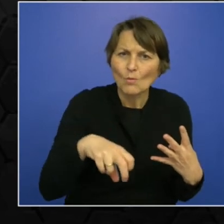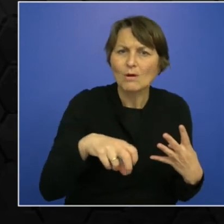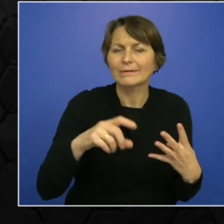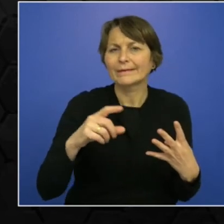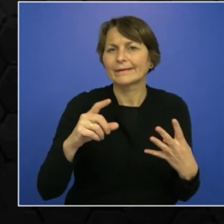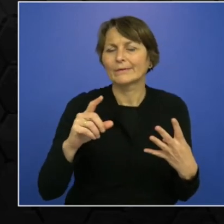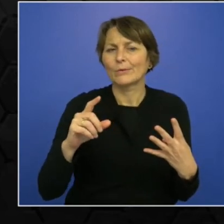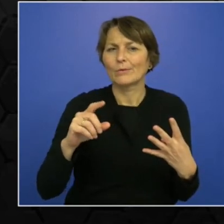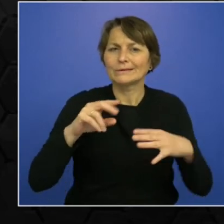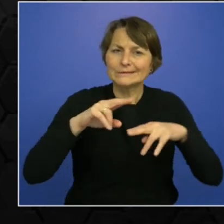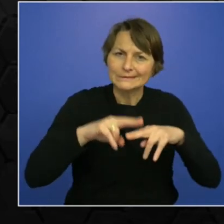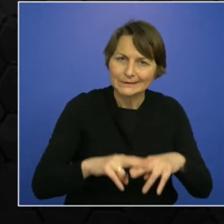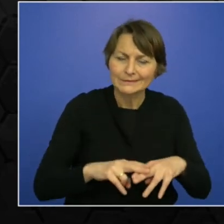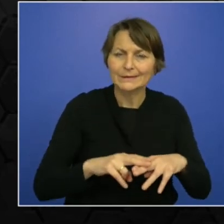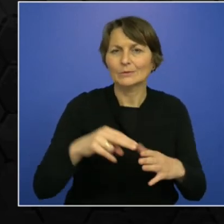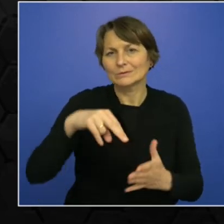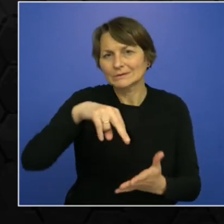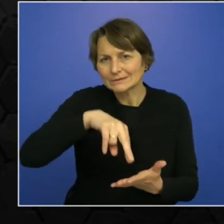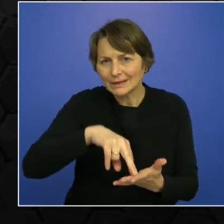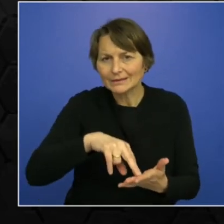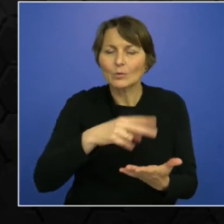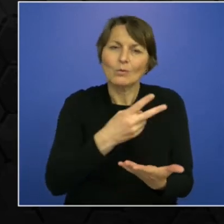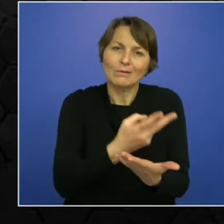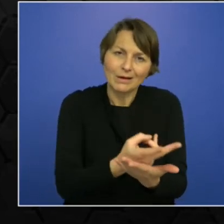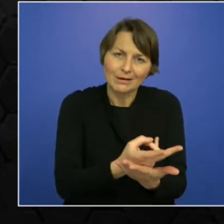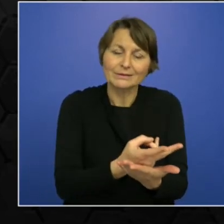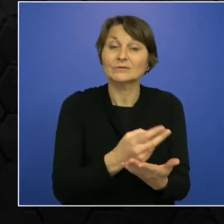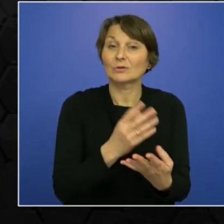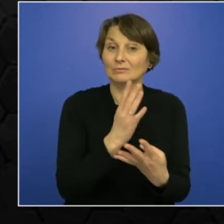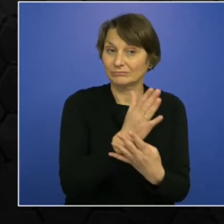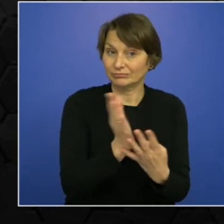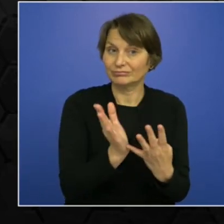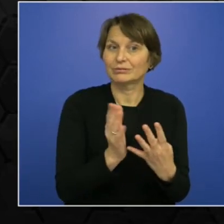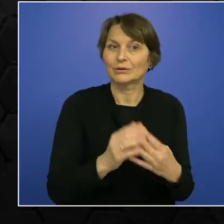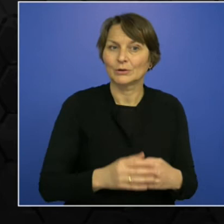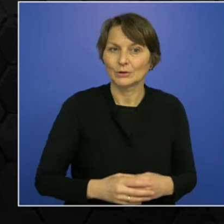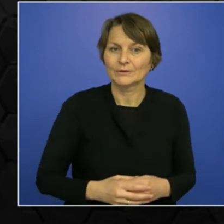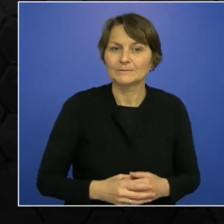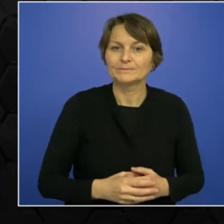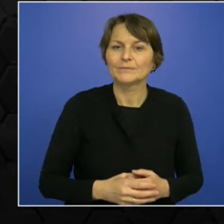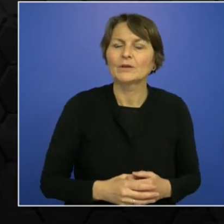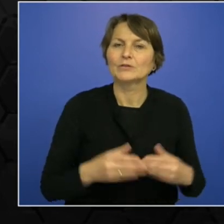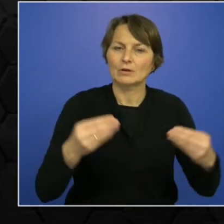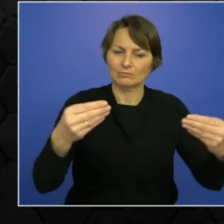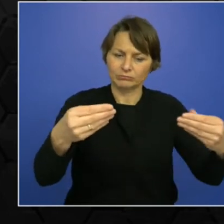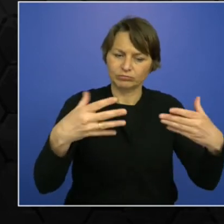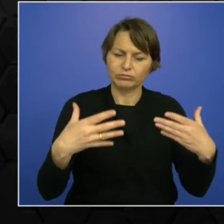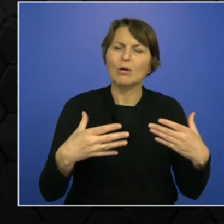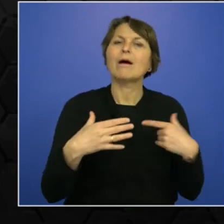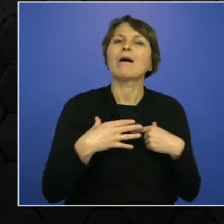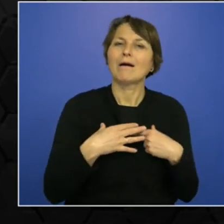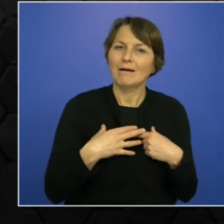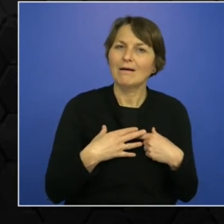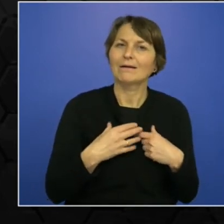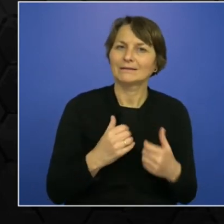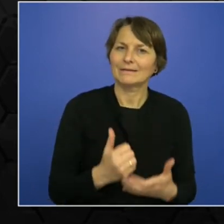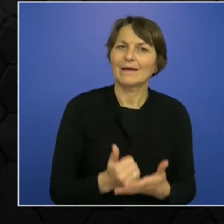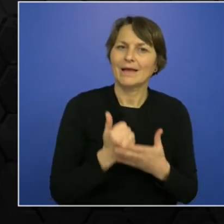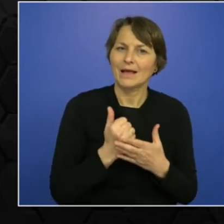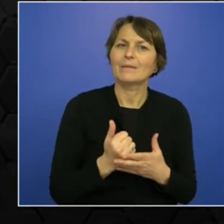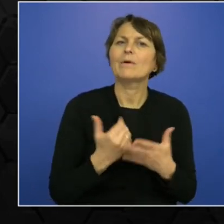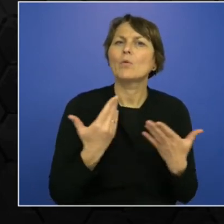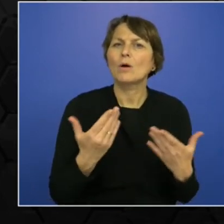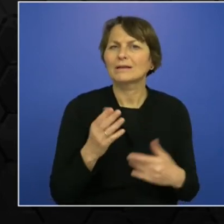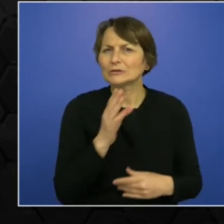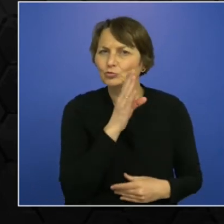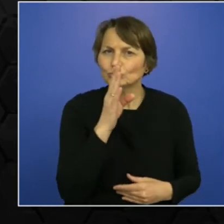could see the differences made it at least much better for us to be able to feel that we are moving in the right direction, and